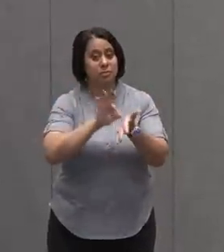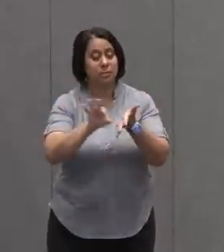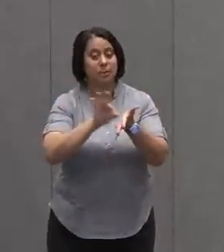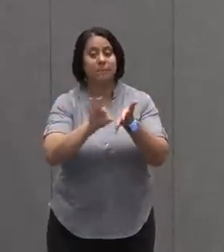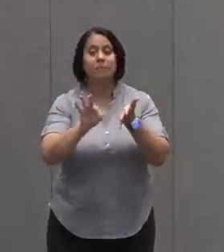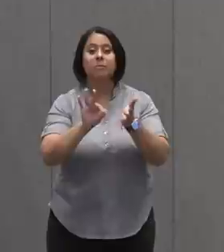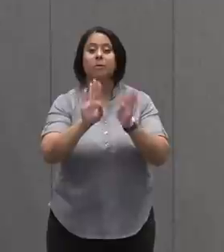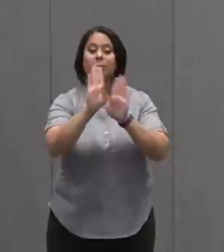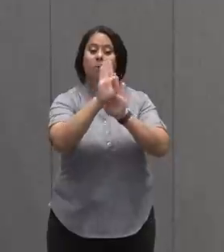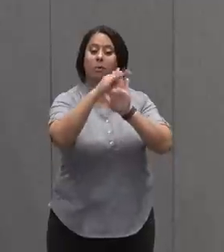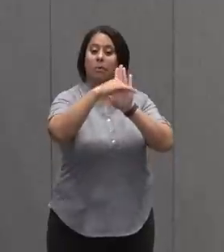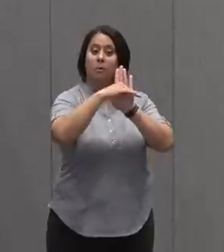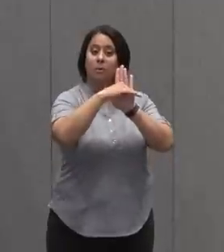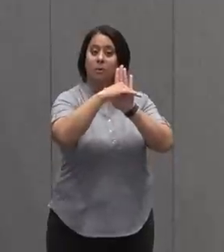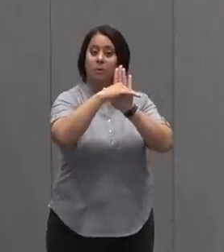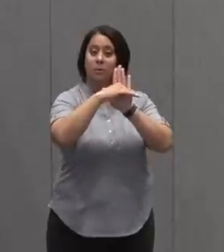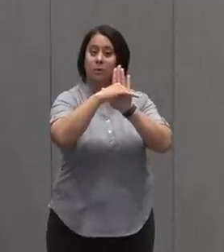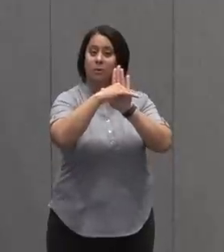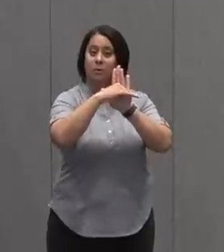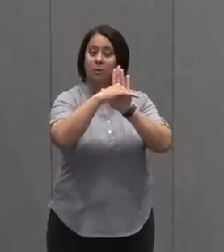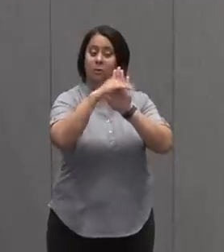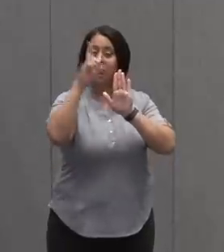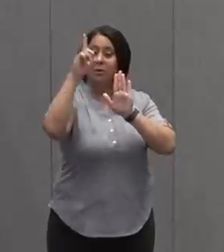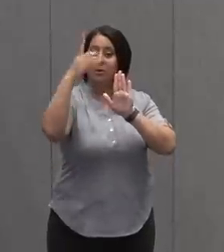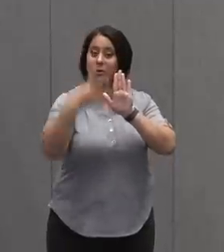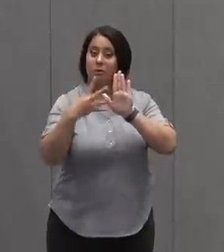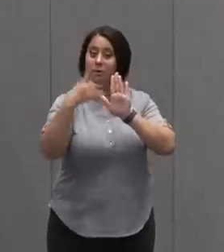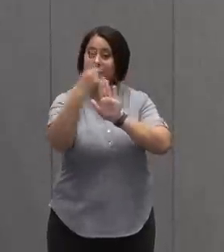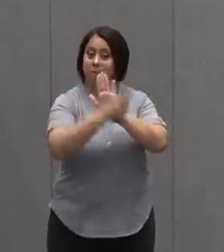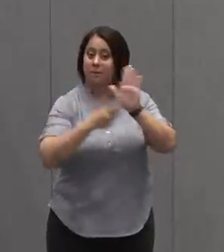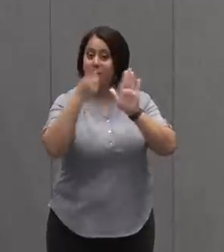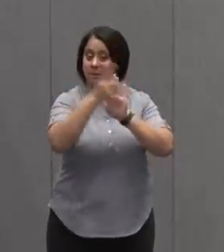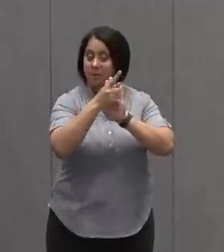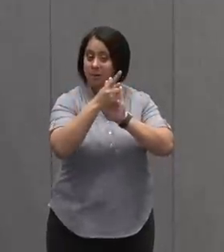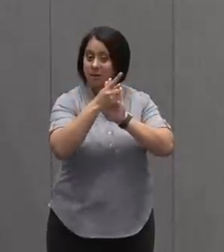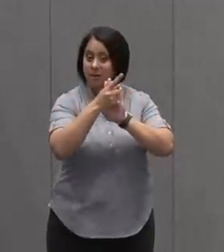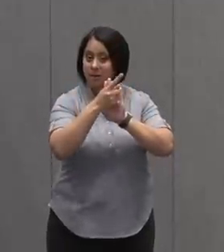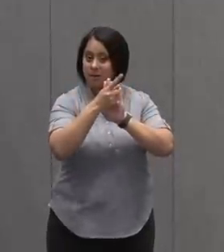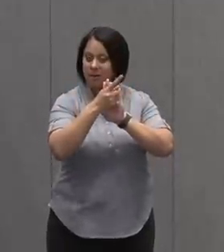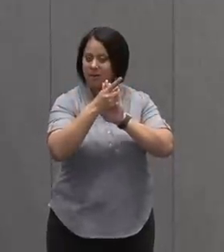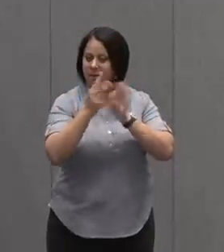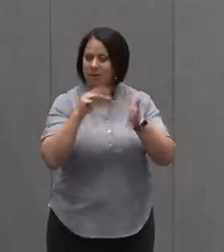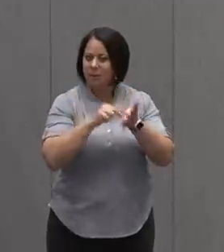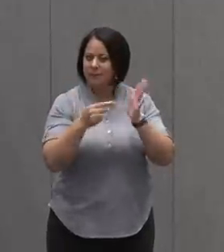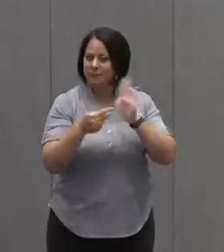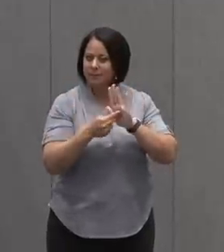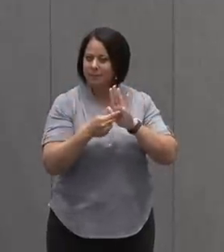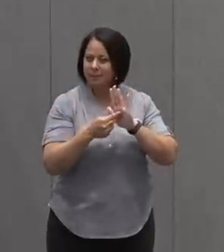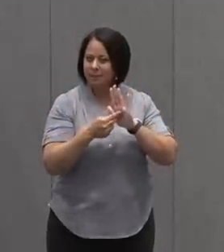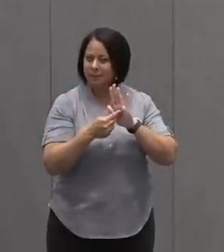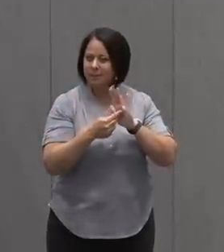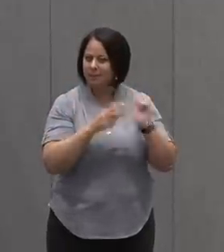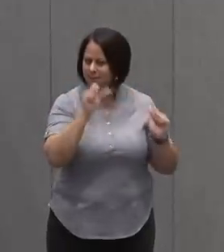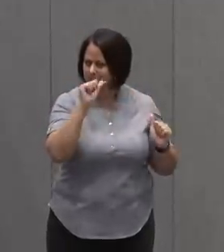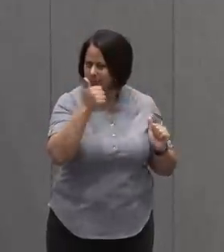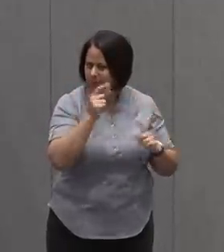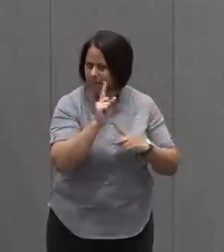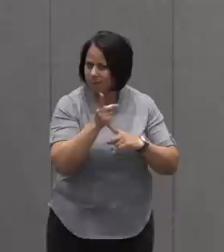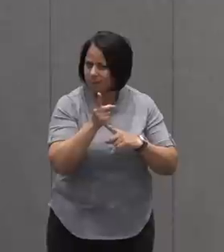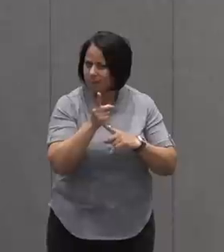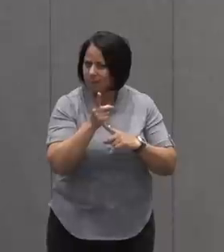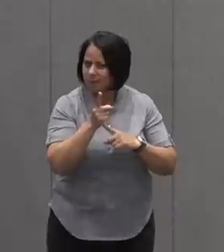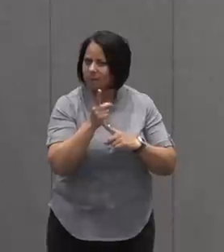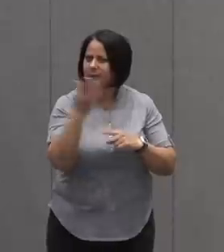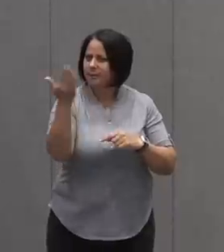of an hour. What would that quarter of an hour be? Are we talking 10 minutes?